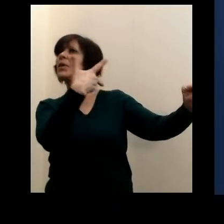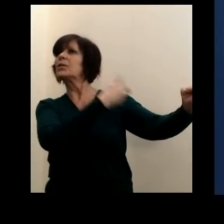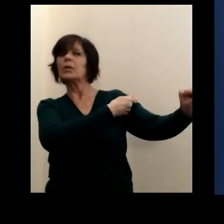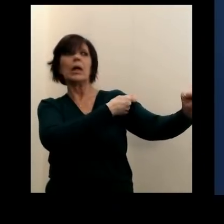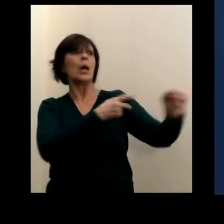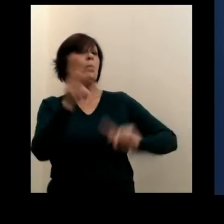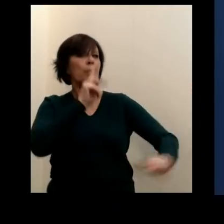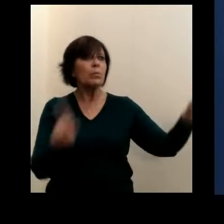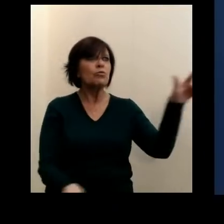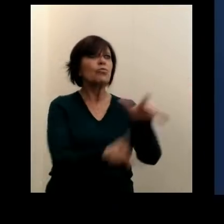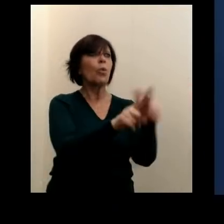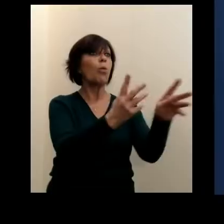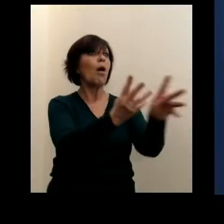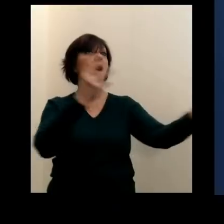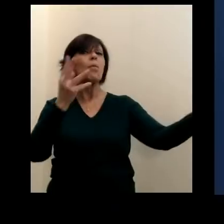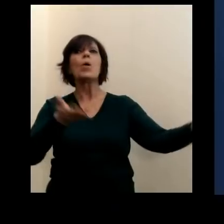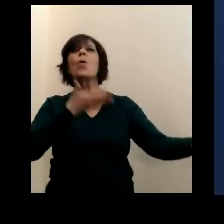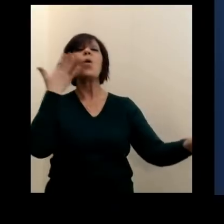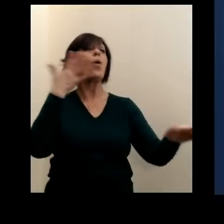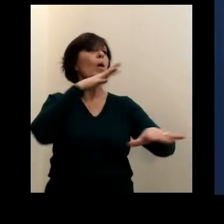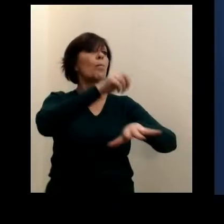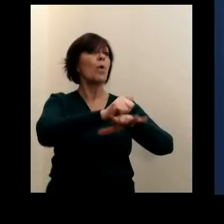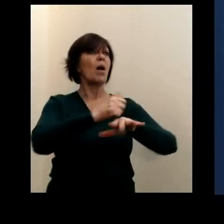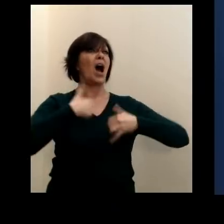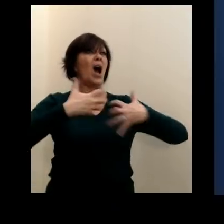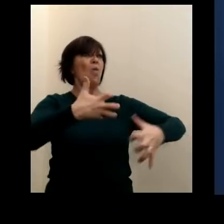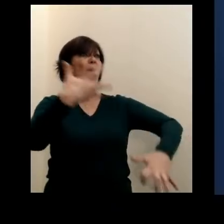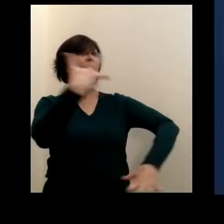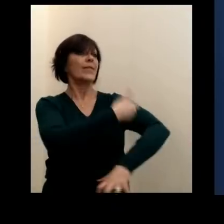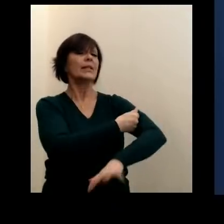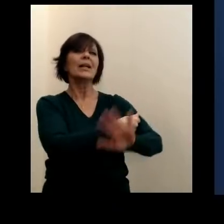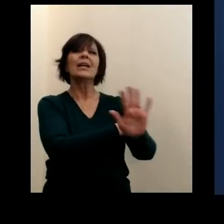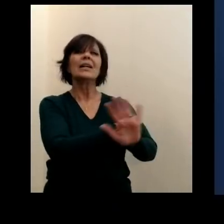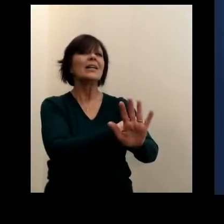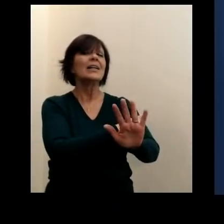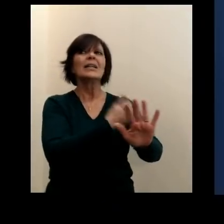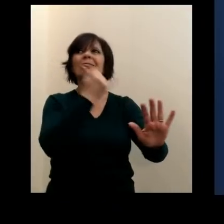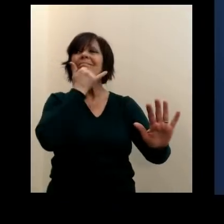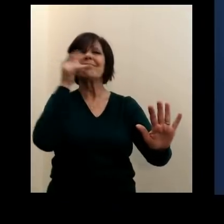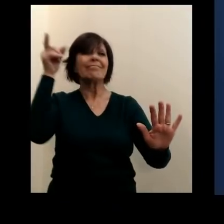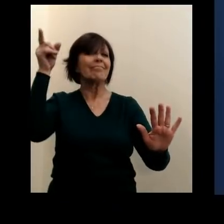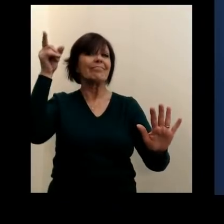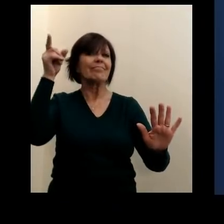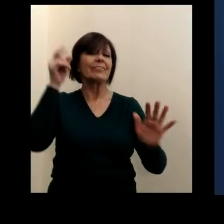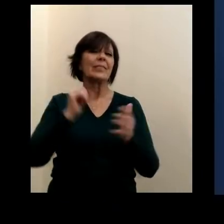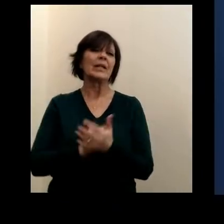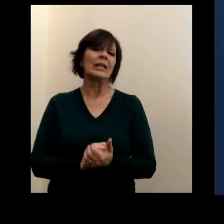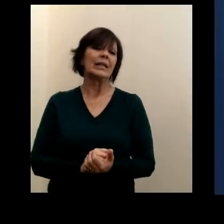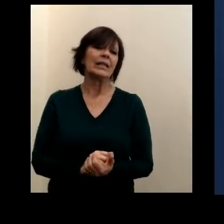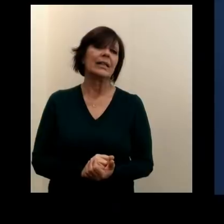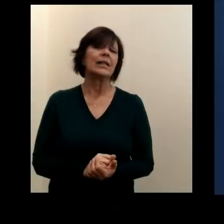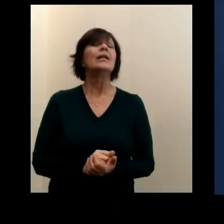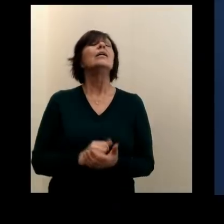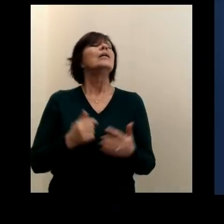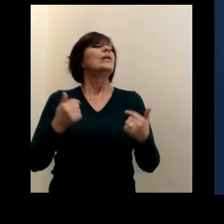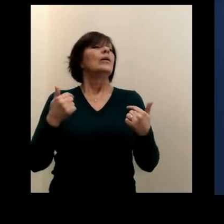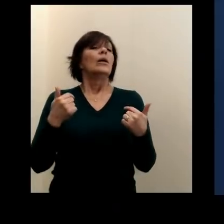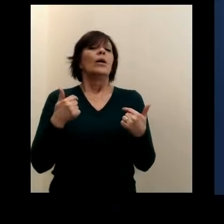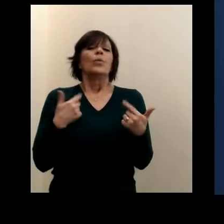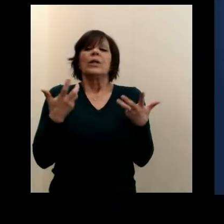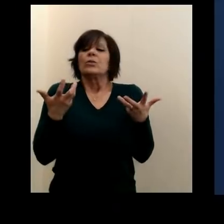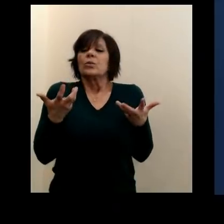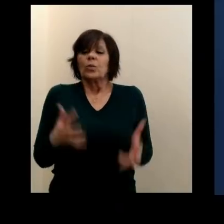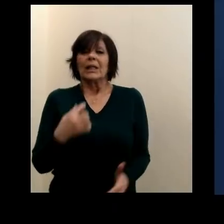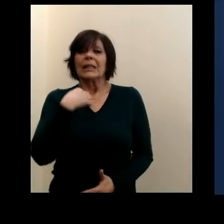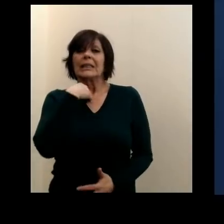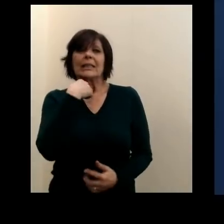showed up without an appointment demanding their vaccine because they were in the 1B group. We do not want to list the